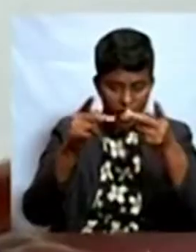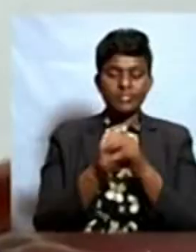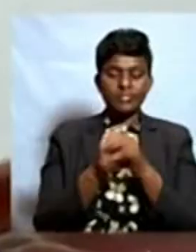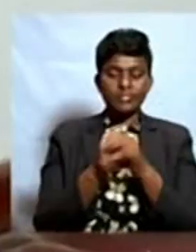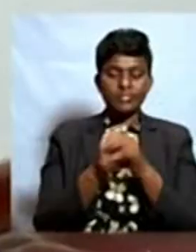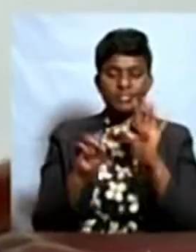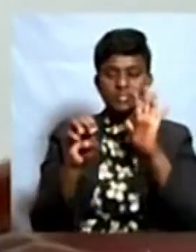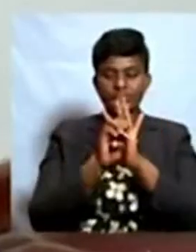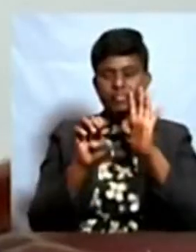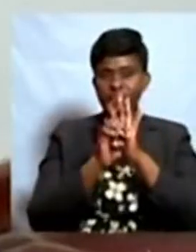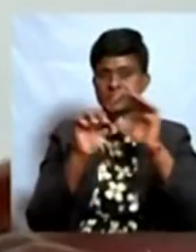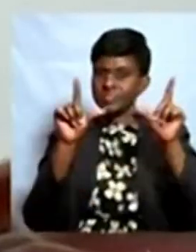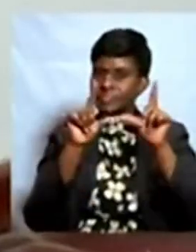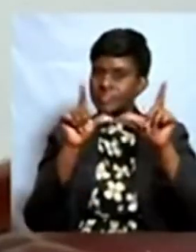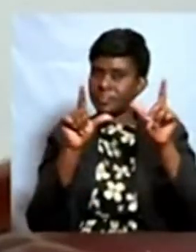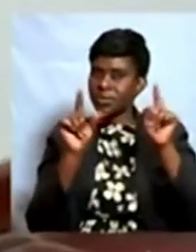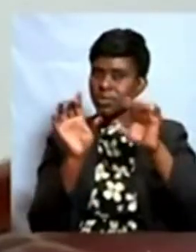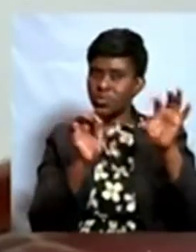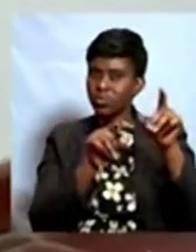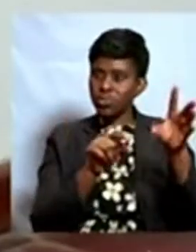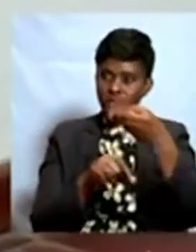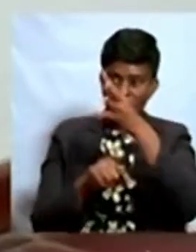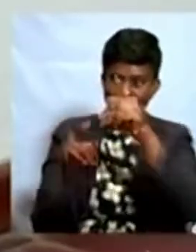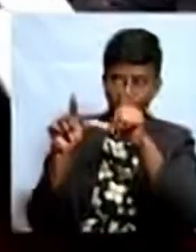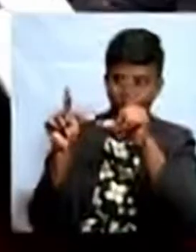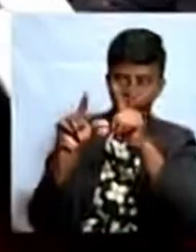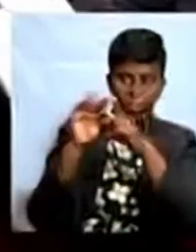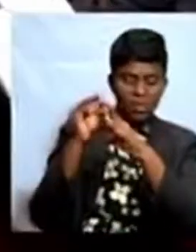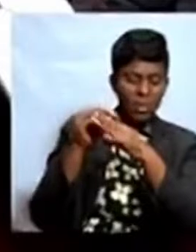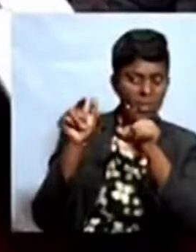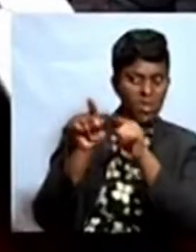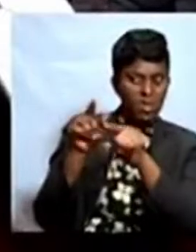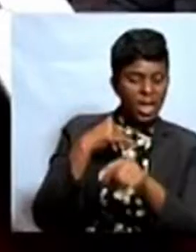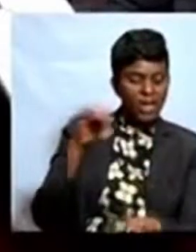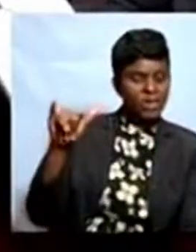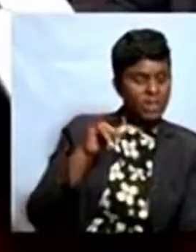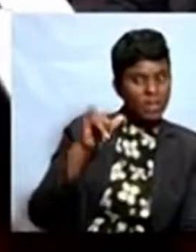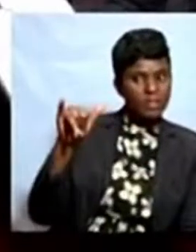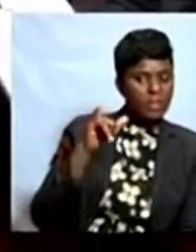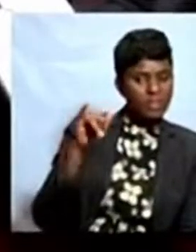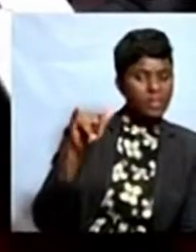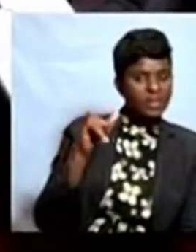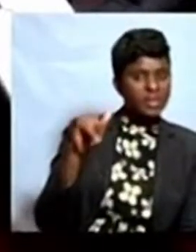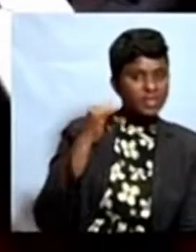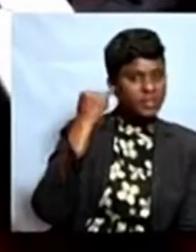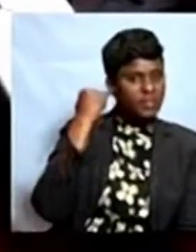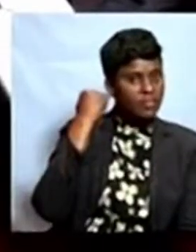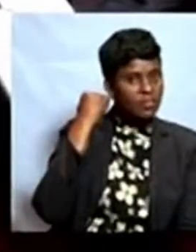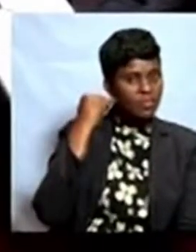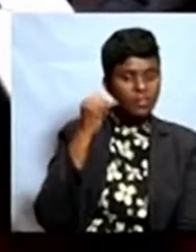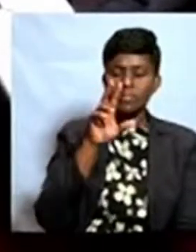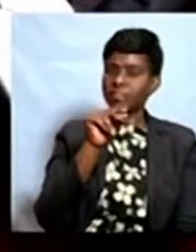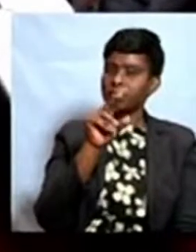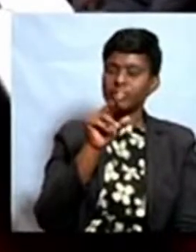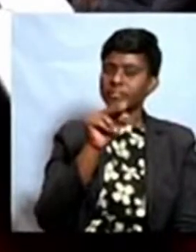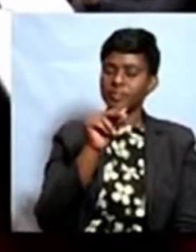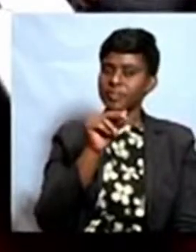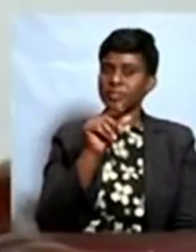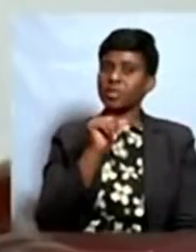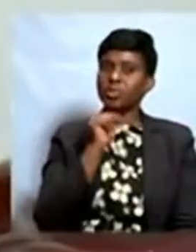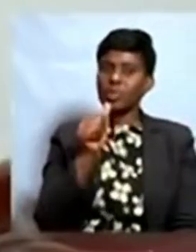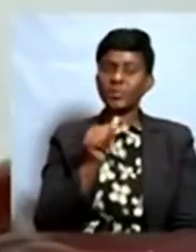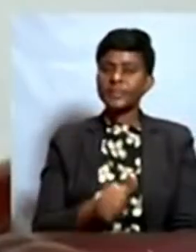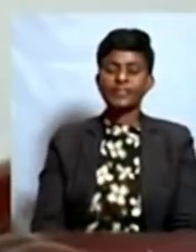Has licensed their planes or have a say in that? No, Okay. we